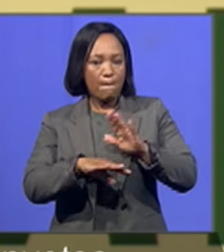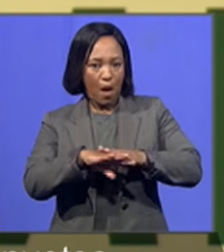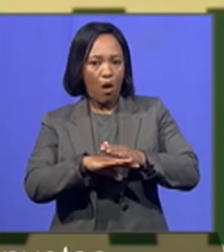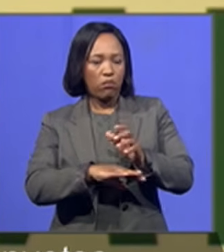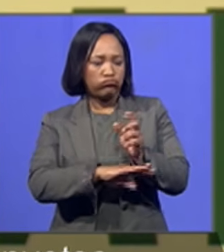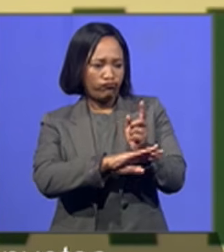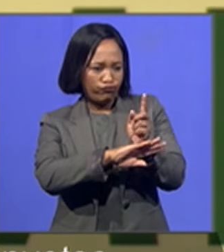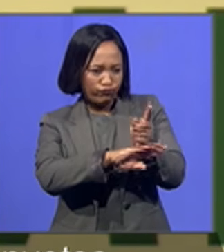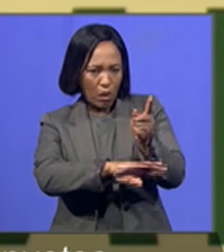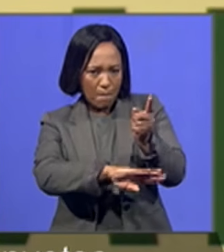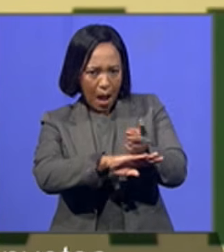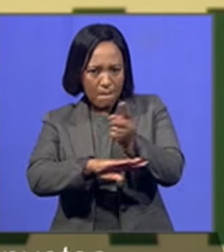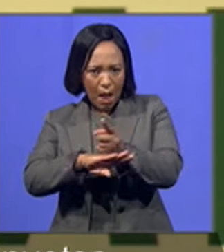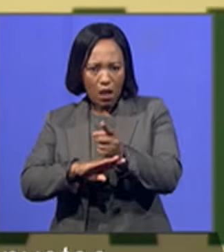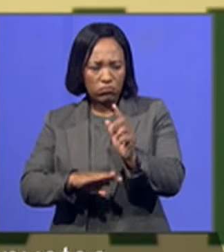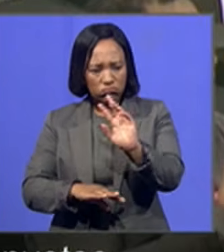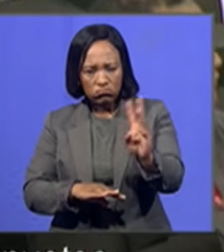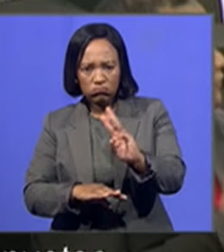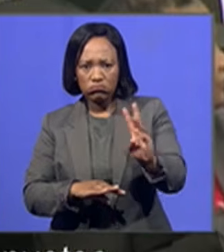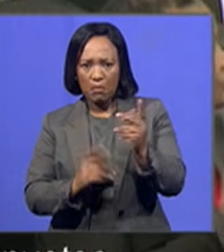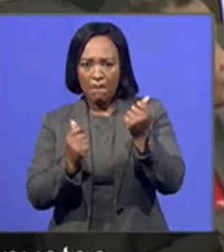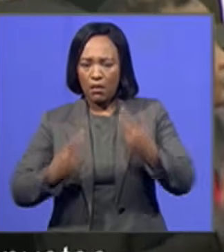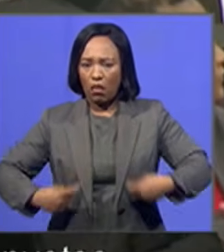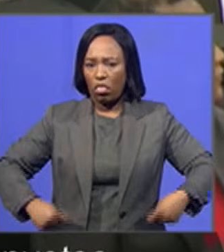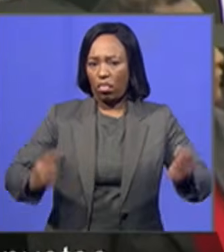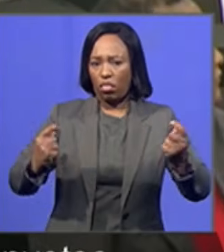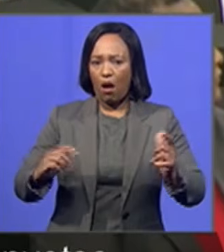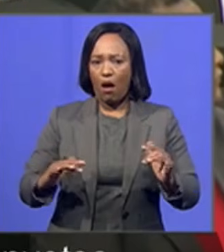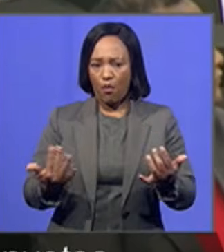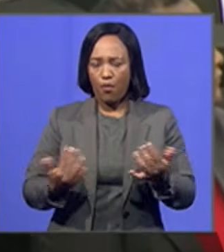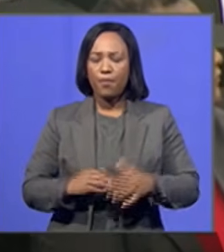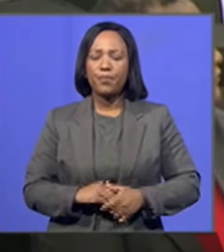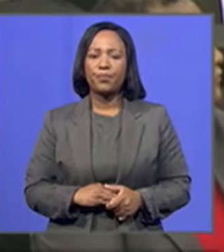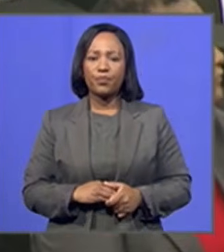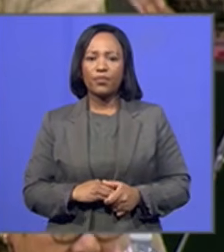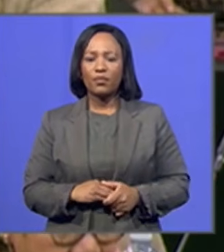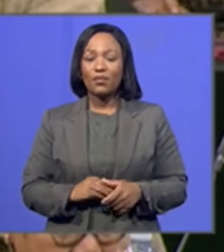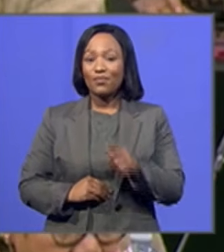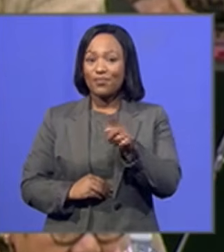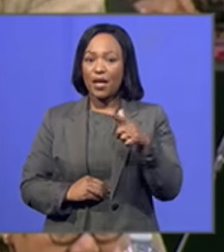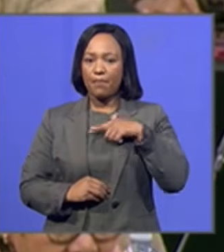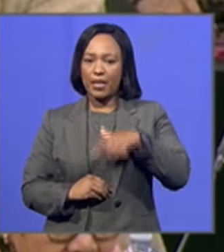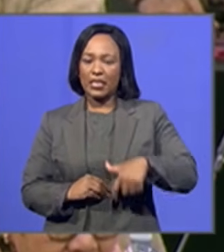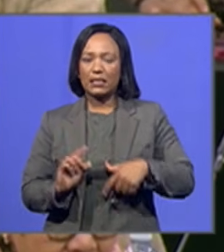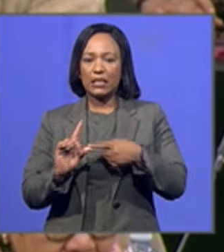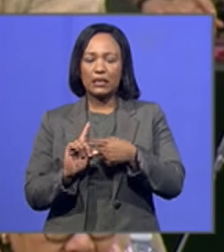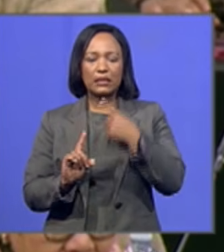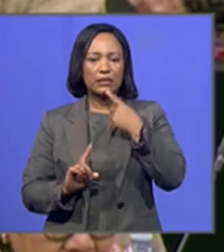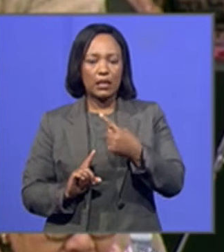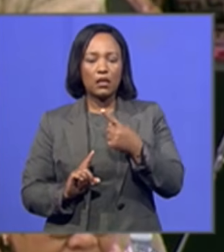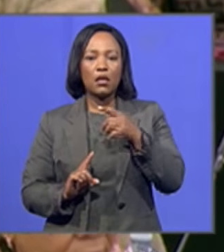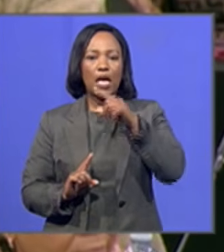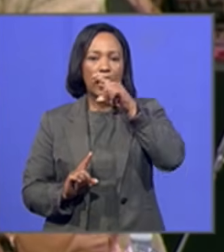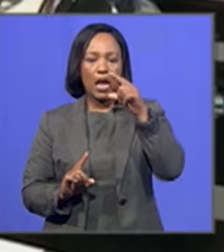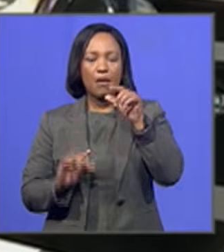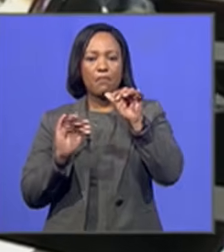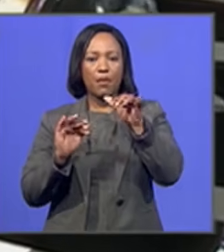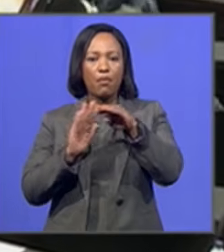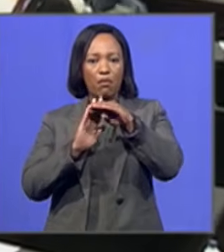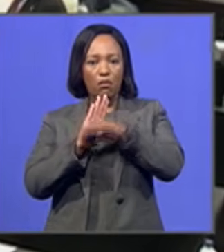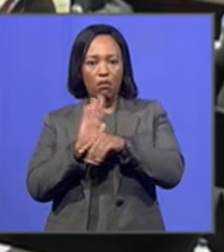on how they spend public money. Ka ho le leng mopresidente o bolela ha tla tshella monwana mabitso a batho ba tlang